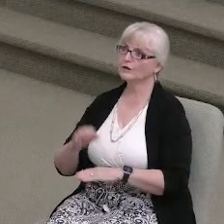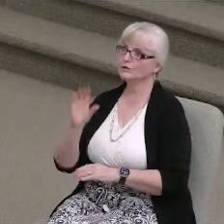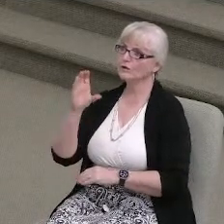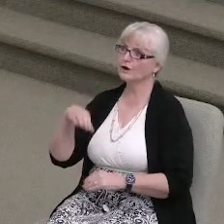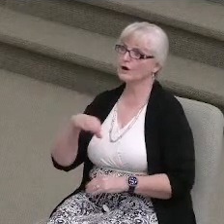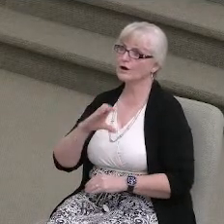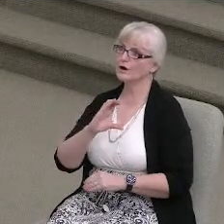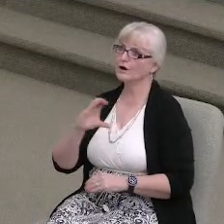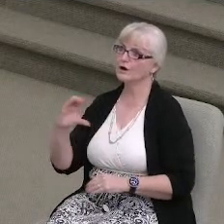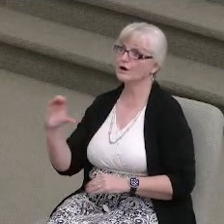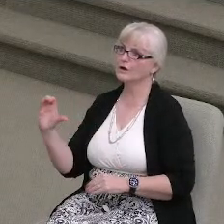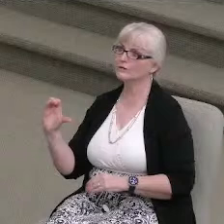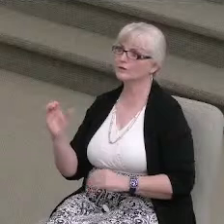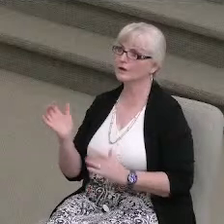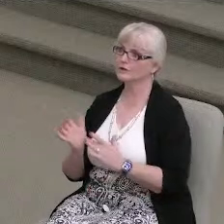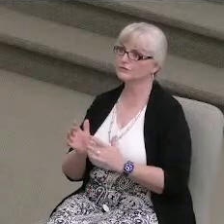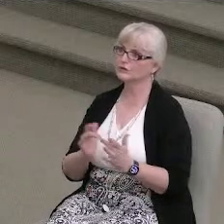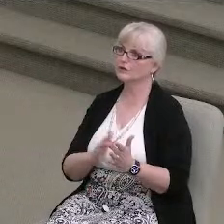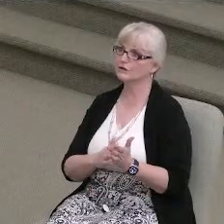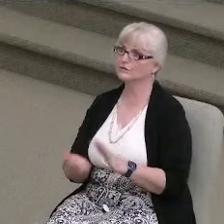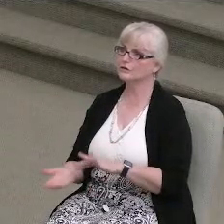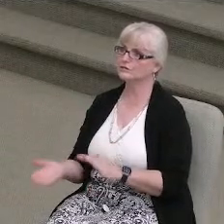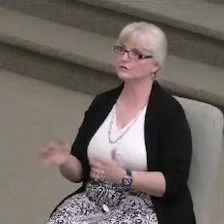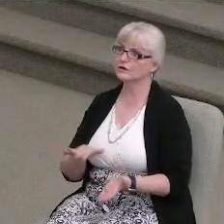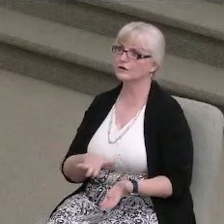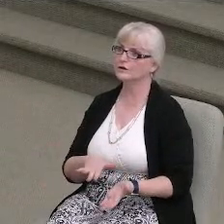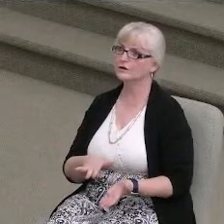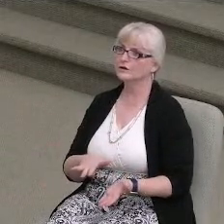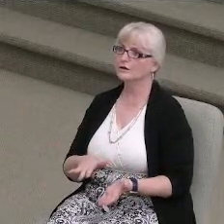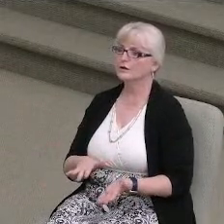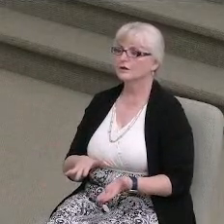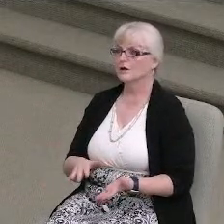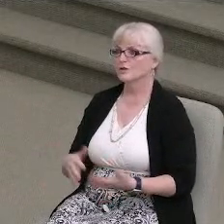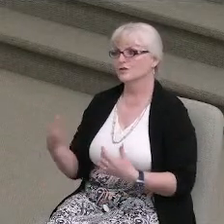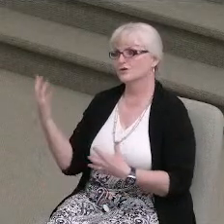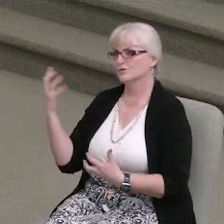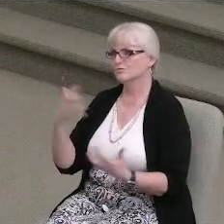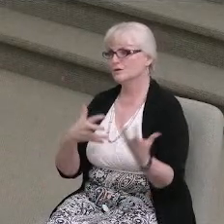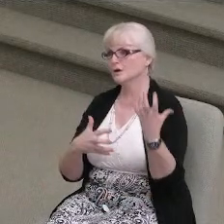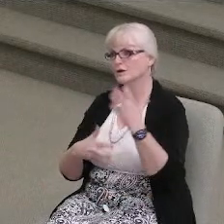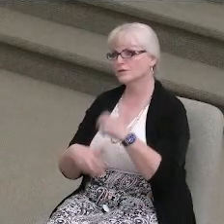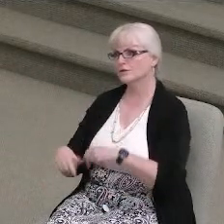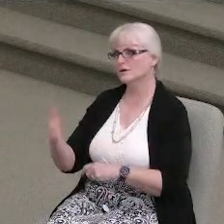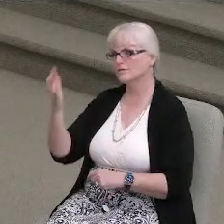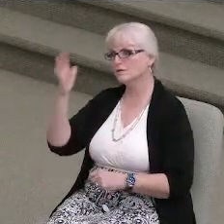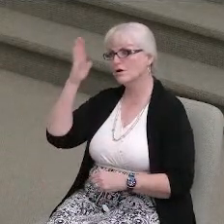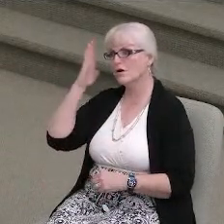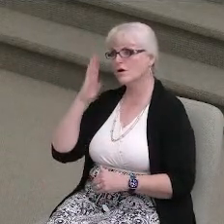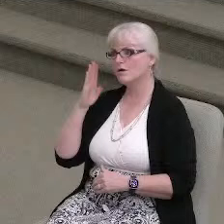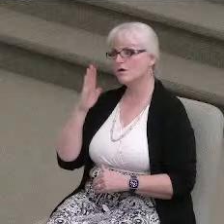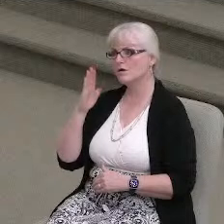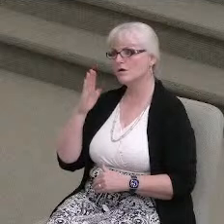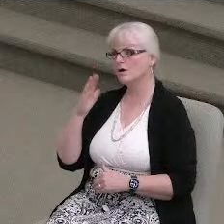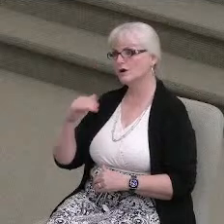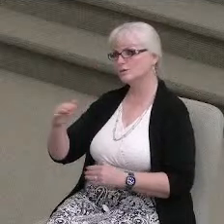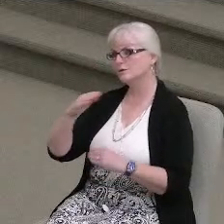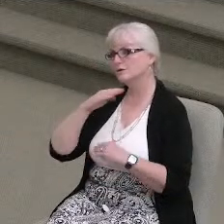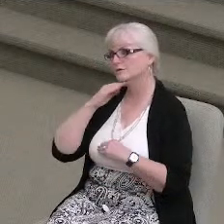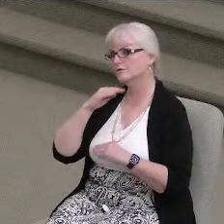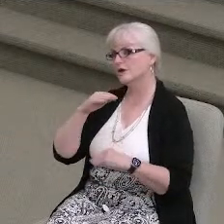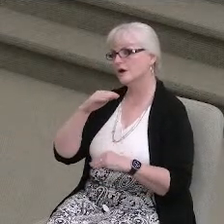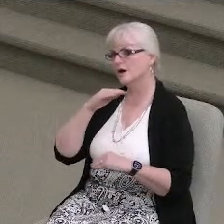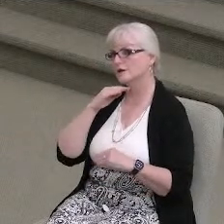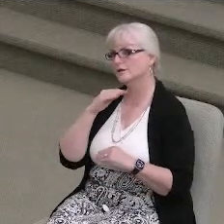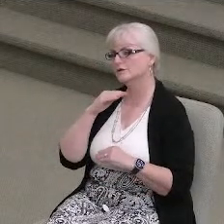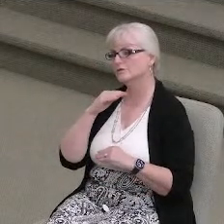that cross, as Jesus died, the wrath of God was